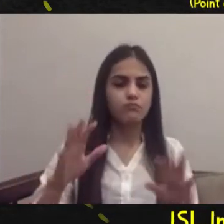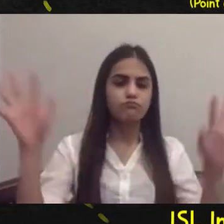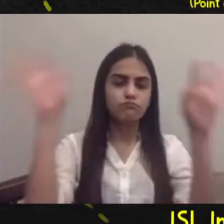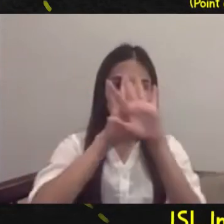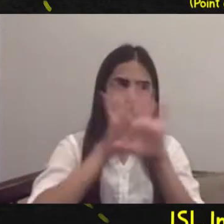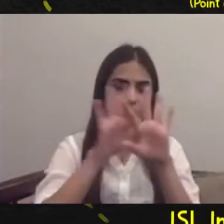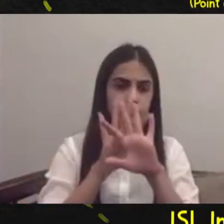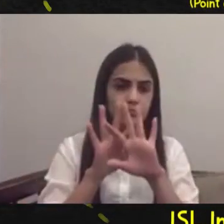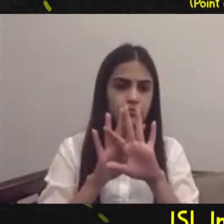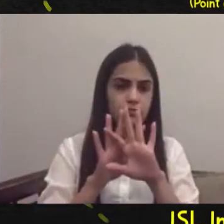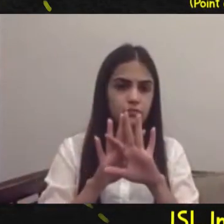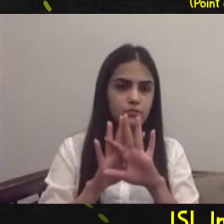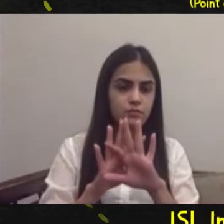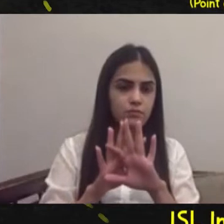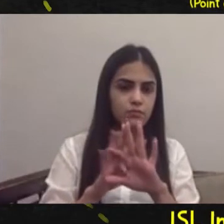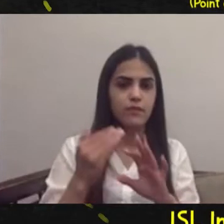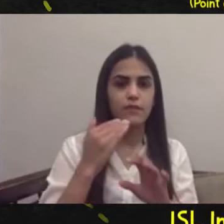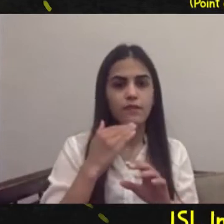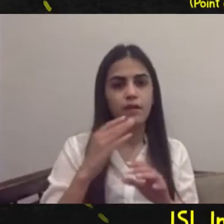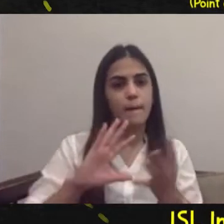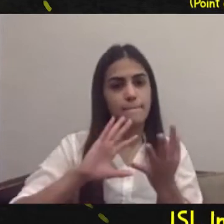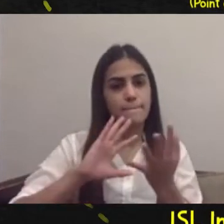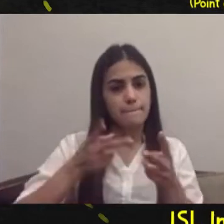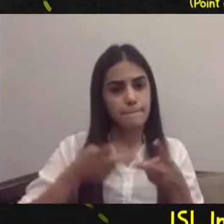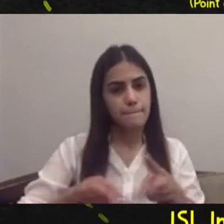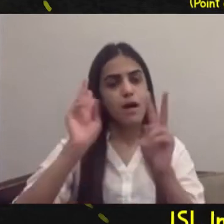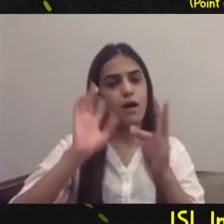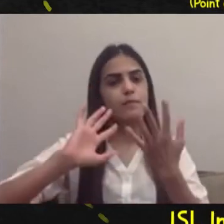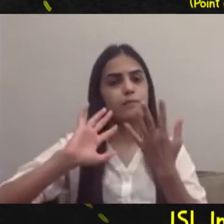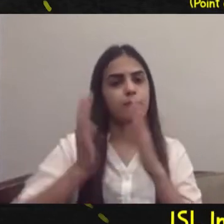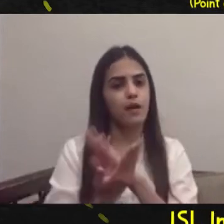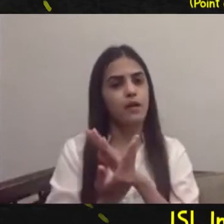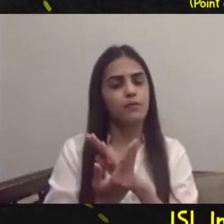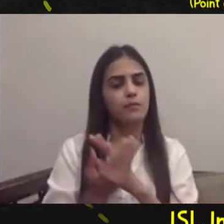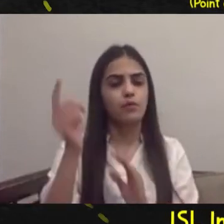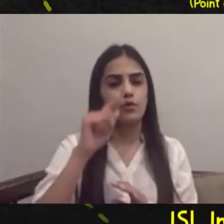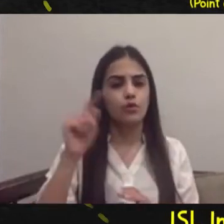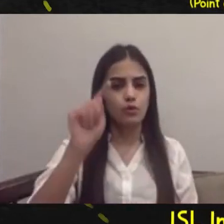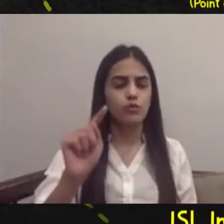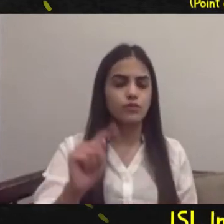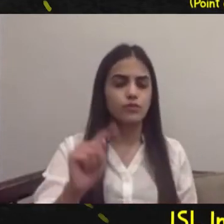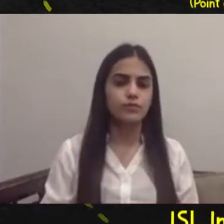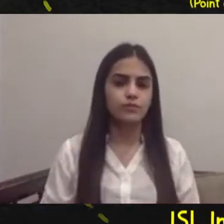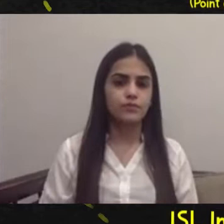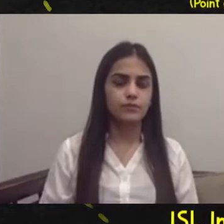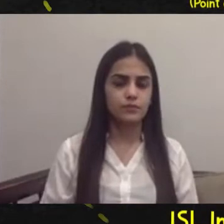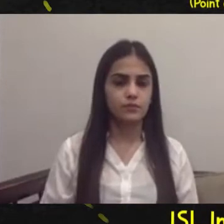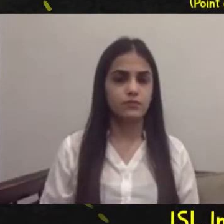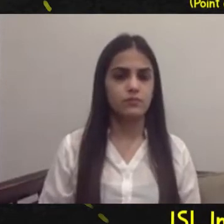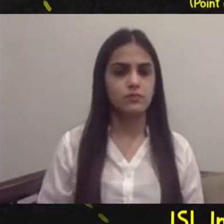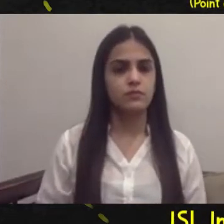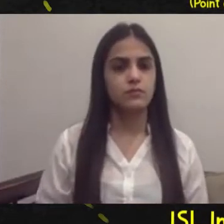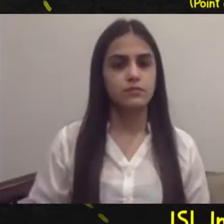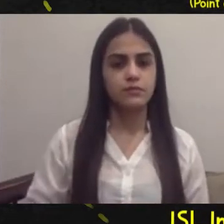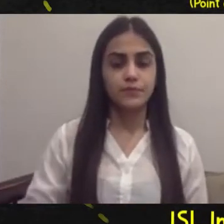of oblivion, when the part becomes the whole, greater than the sum of its parts. So when we come to